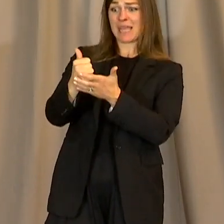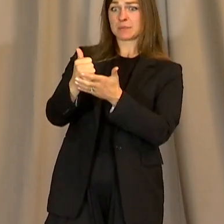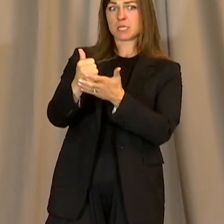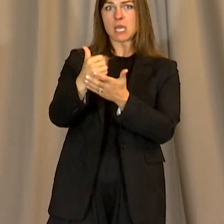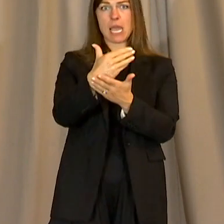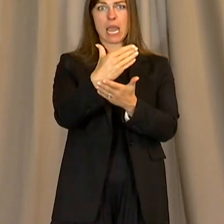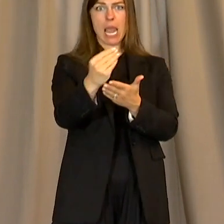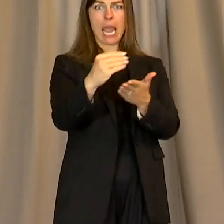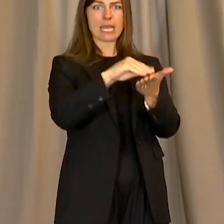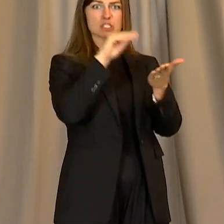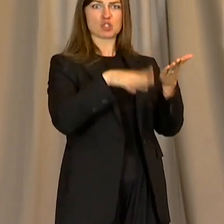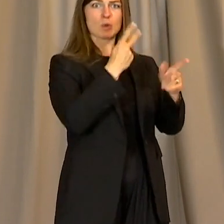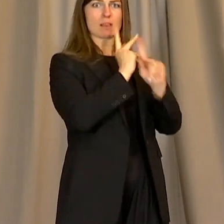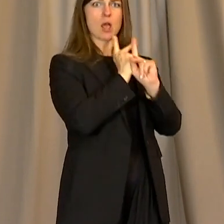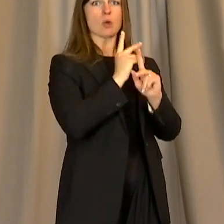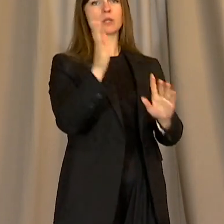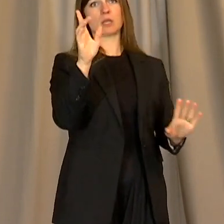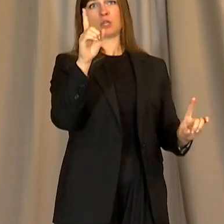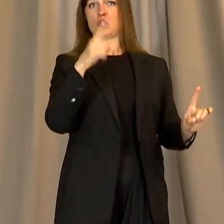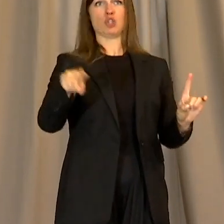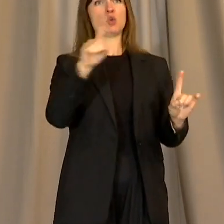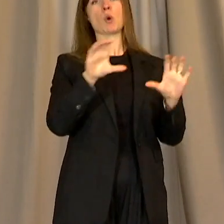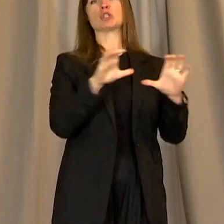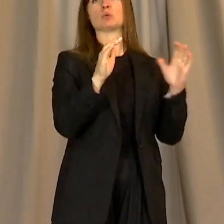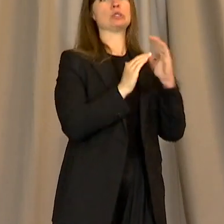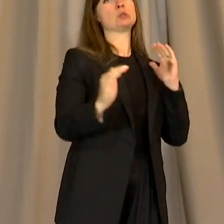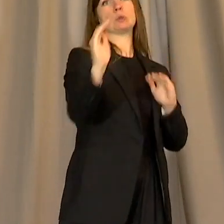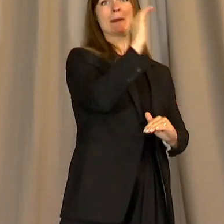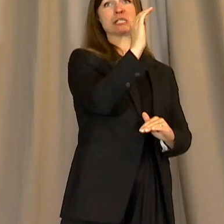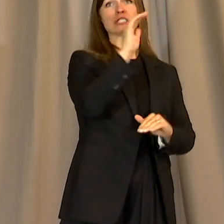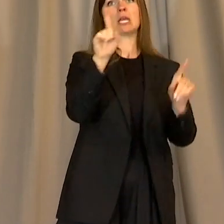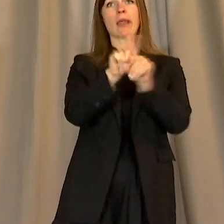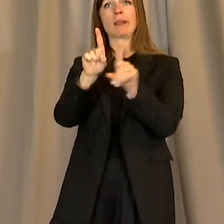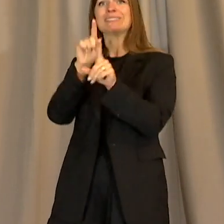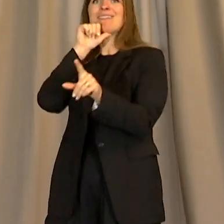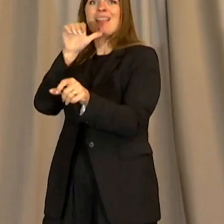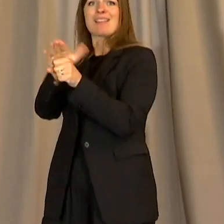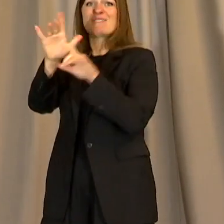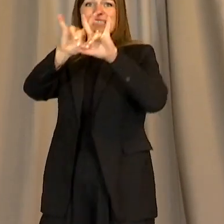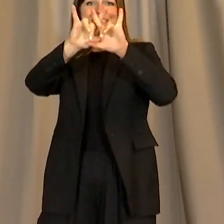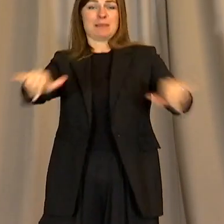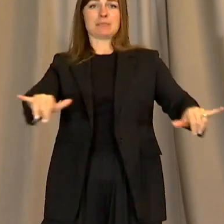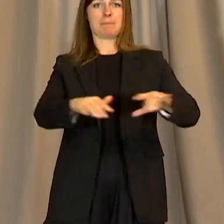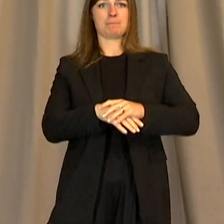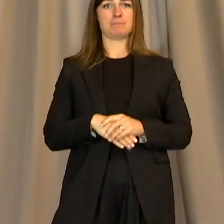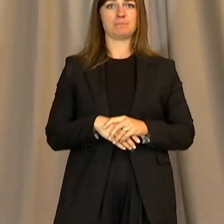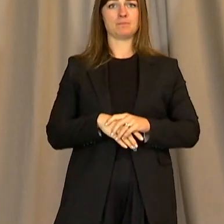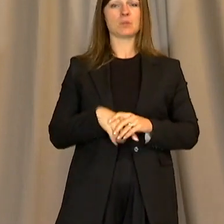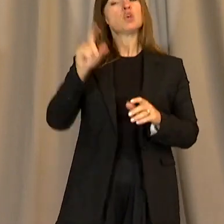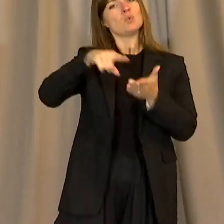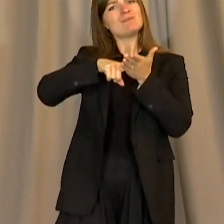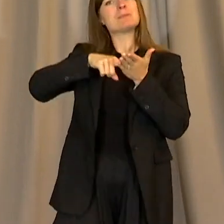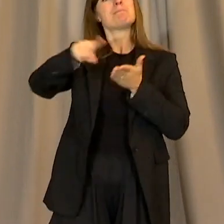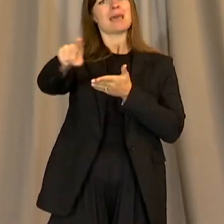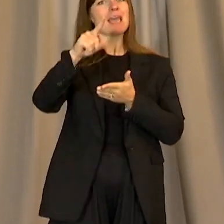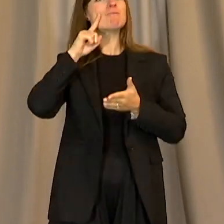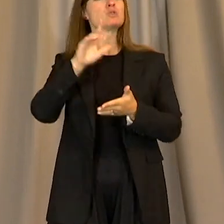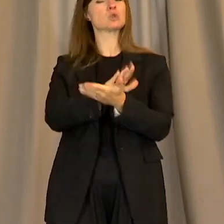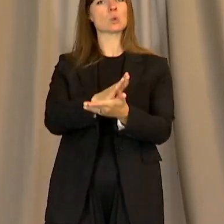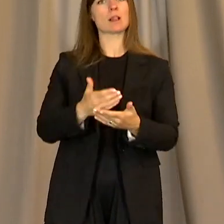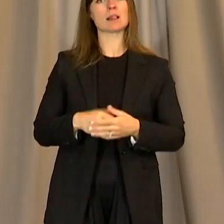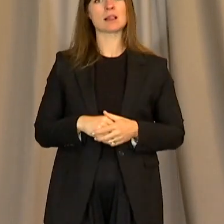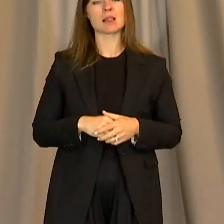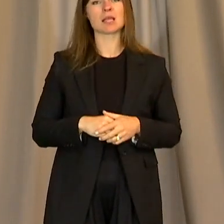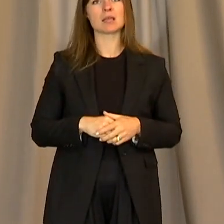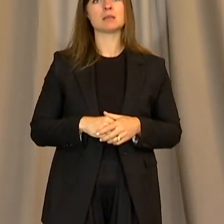man. Y'all doing too much and not enough at the same time. You need to pay for people to go to school. So one of the things that is